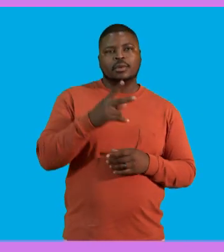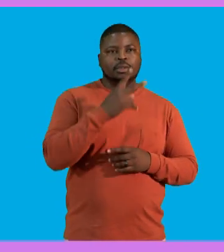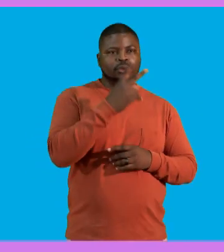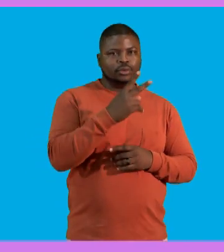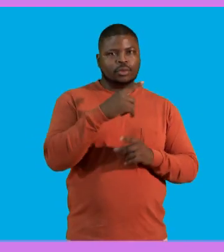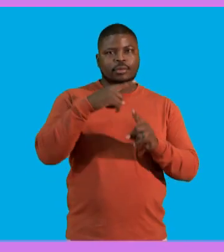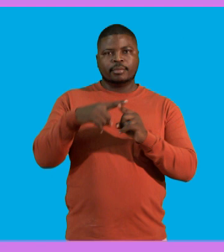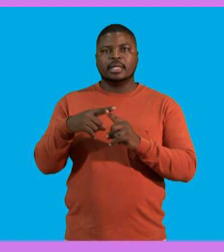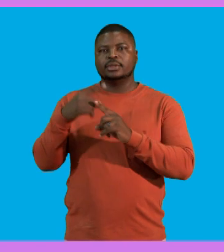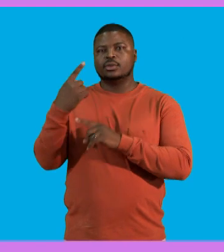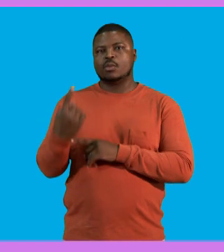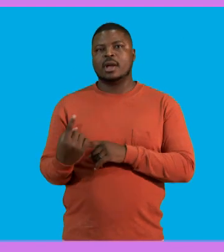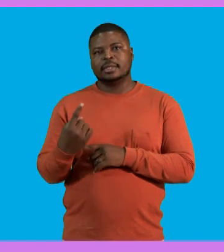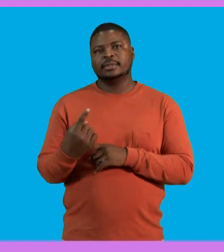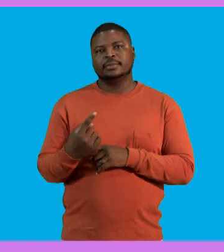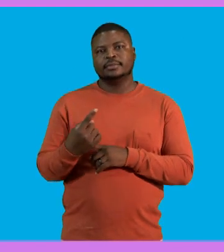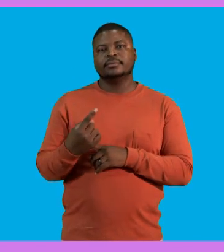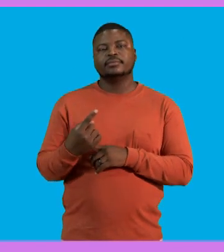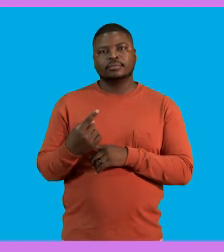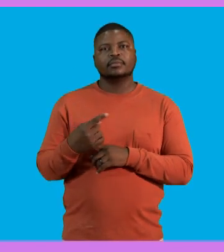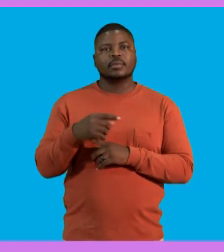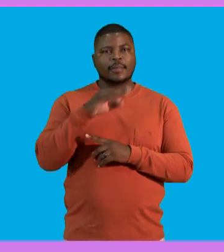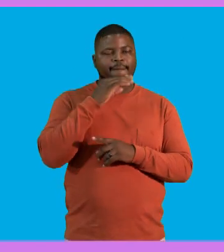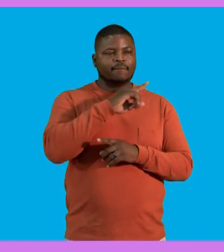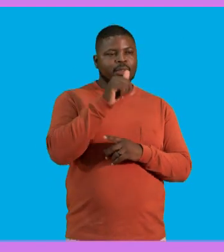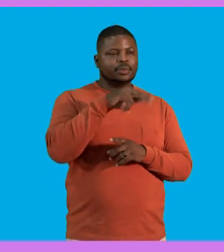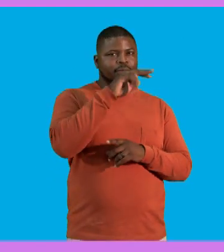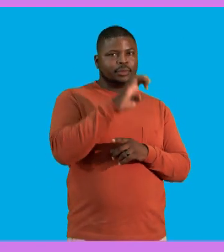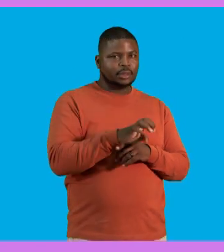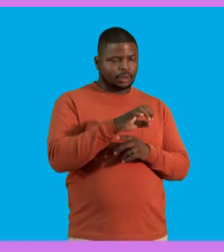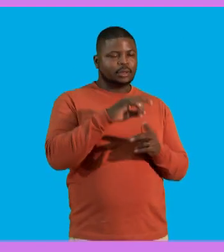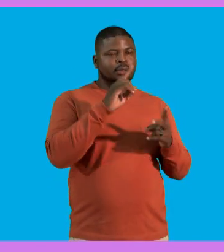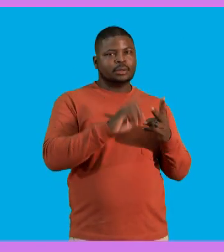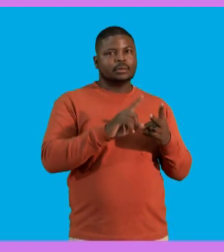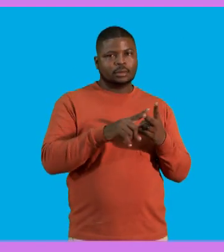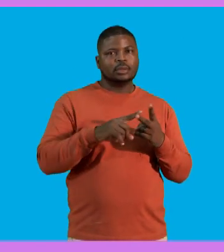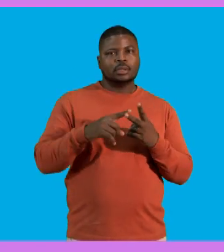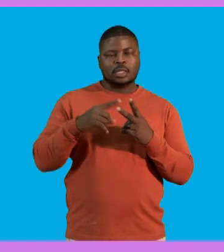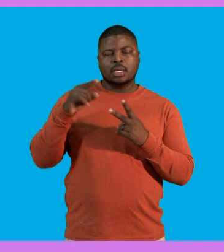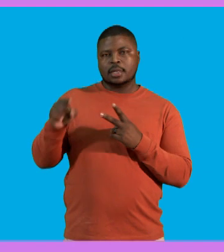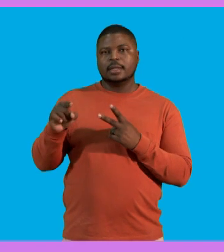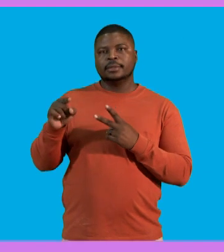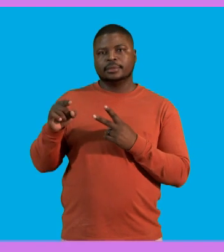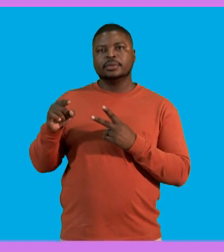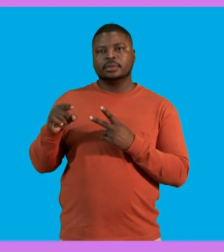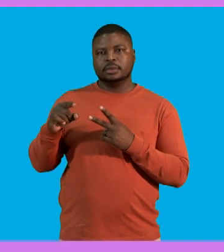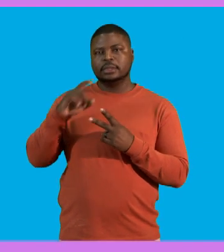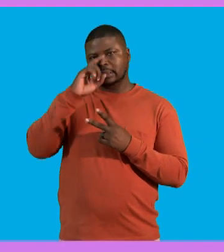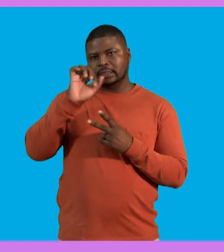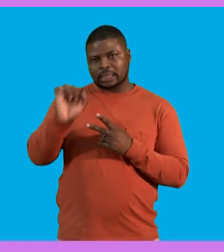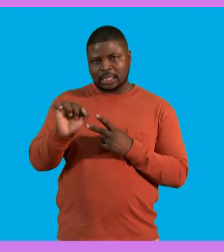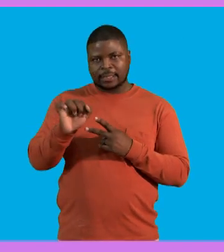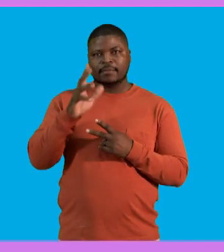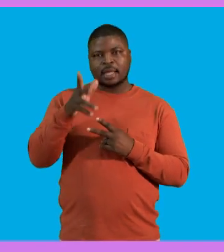2 plus 1, which is 2, which is the portion of Zain, and 1, which is the portion of his sister. Then 2 plus 1 gives